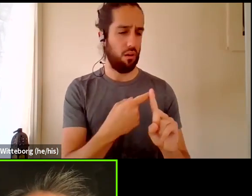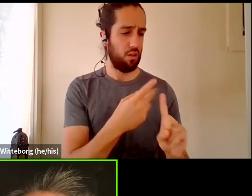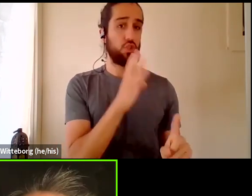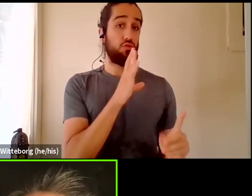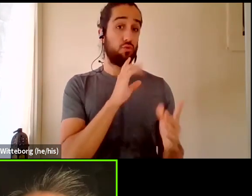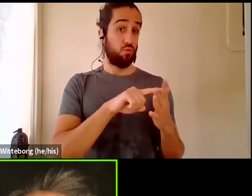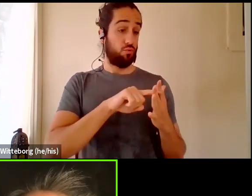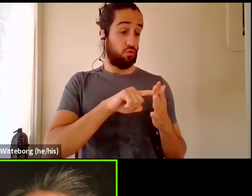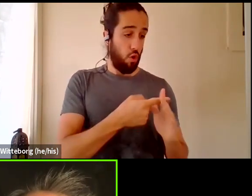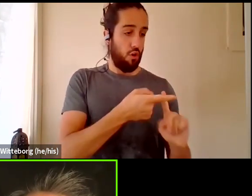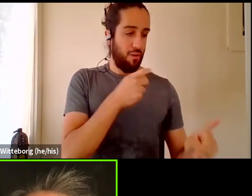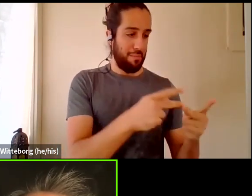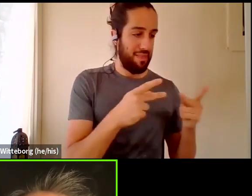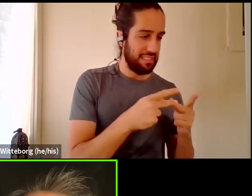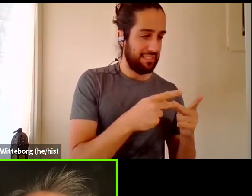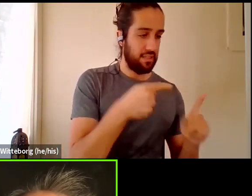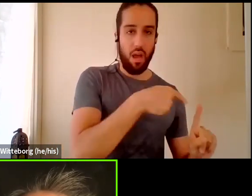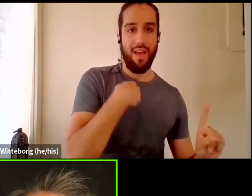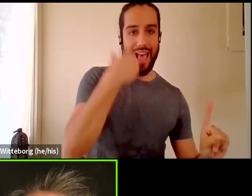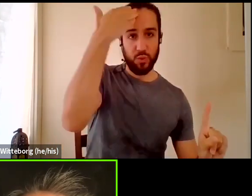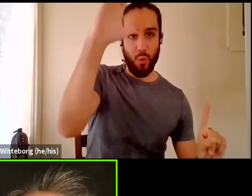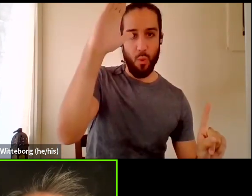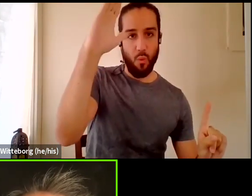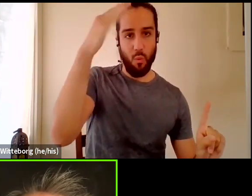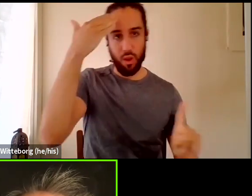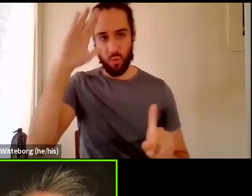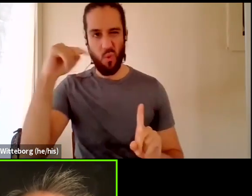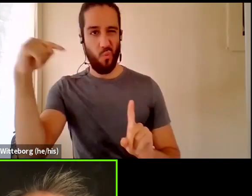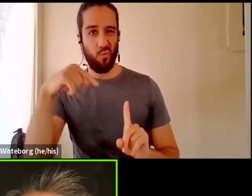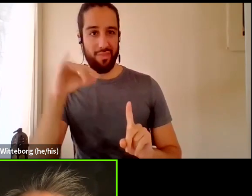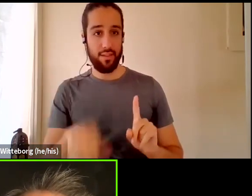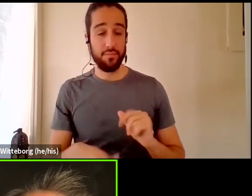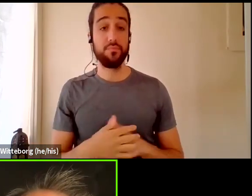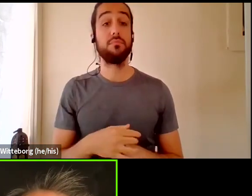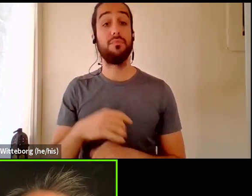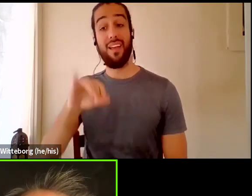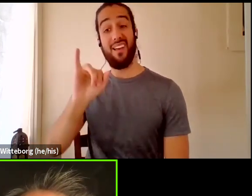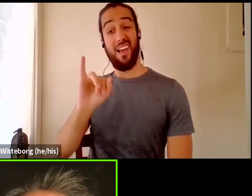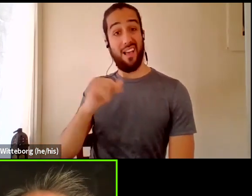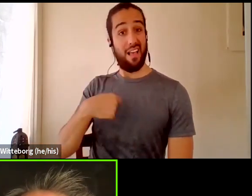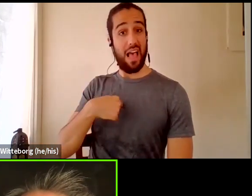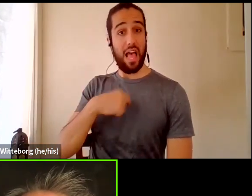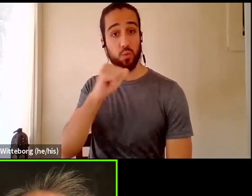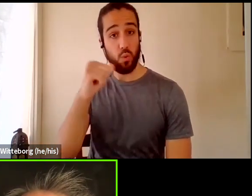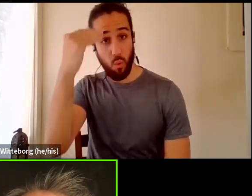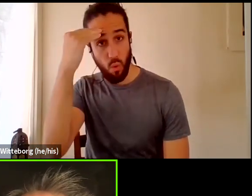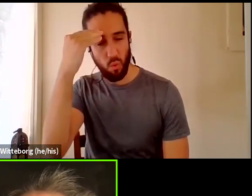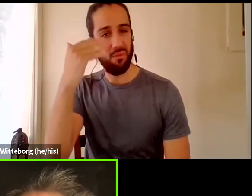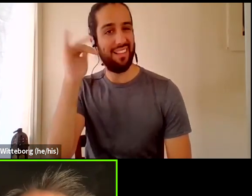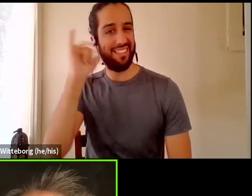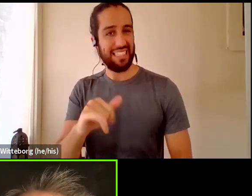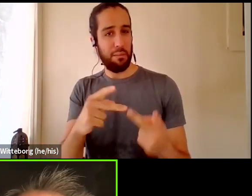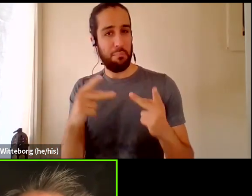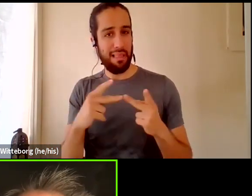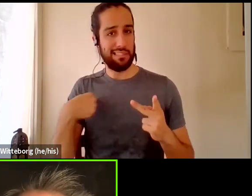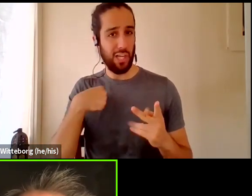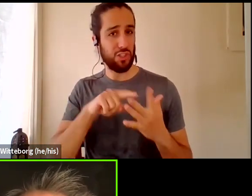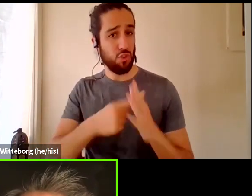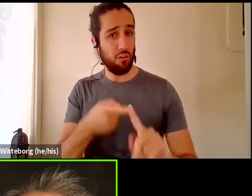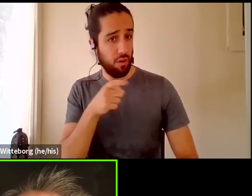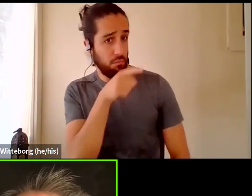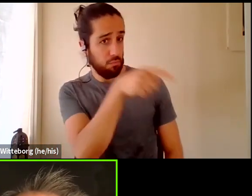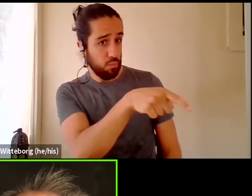And today we're having a conversation about community, you and I, and I don't know is usually the place I start from. Do you relate to that in